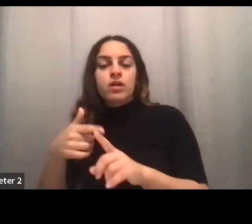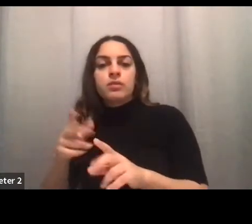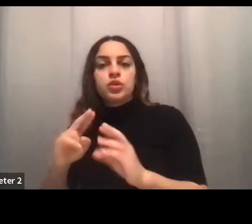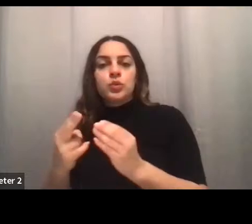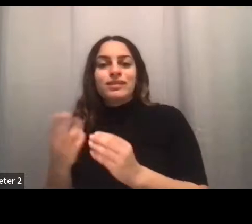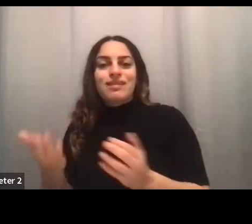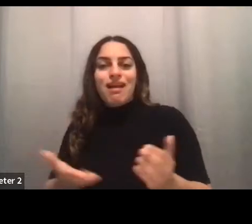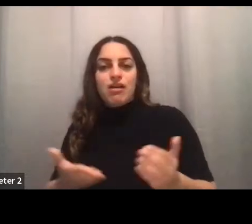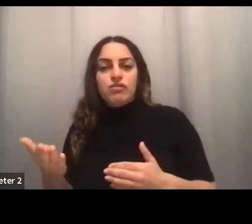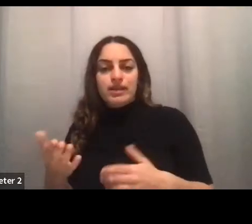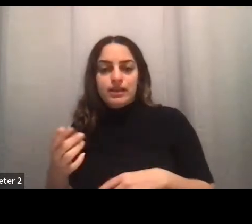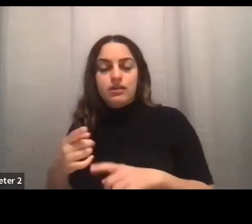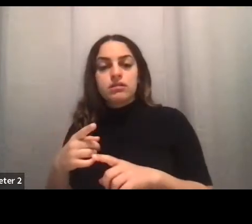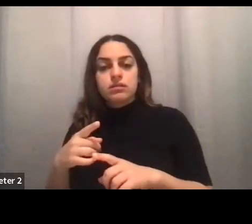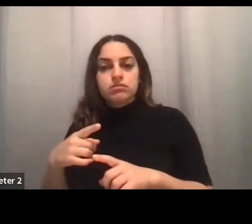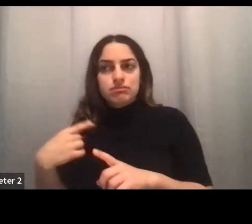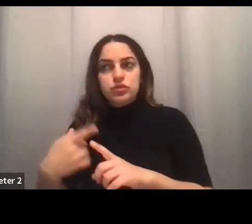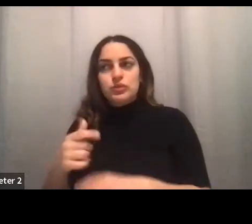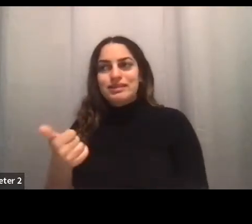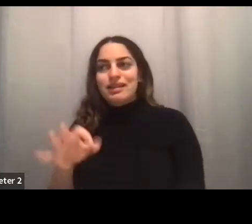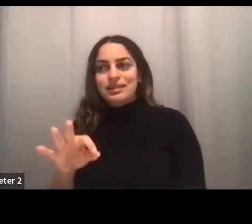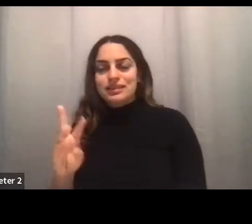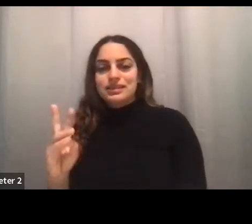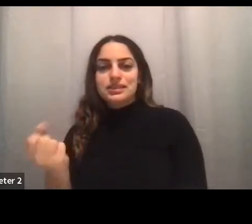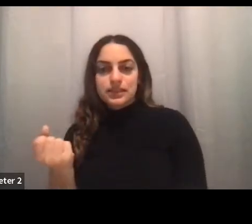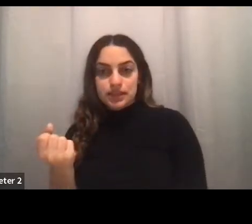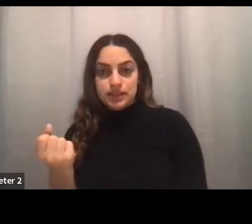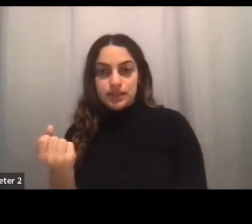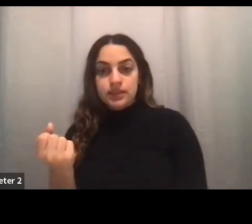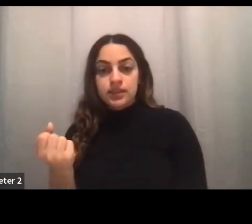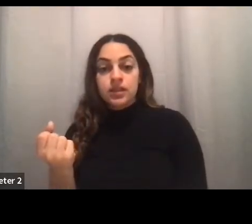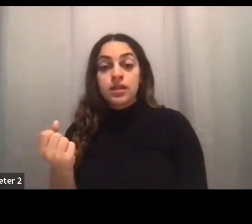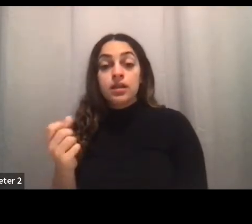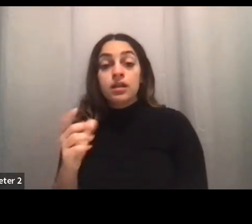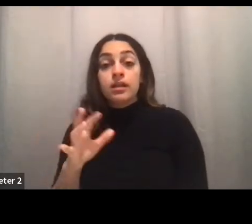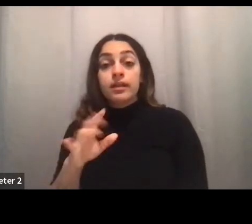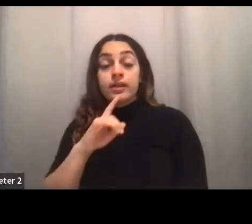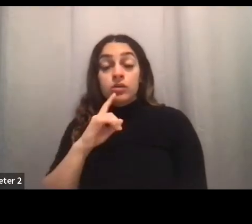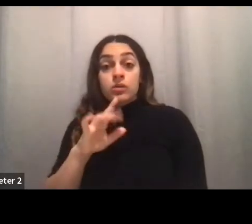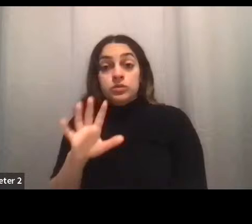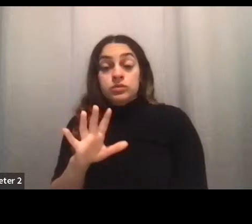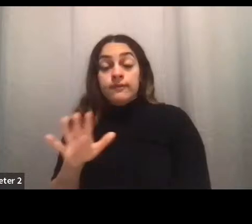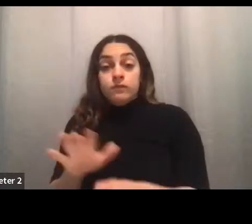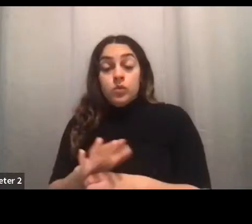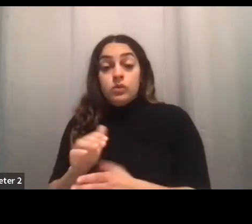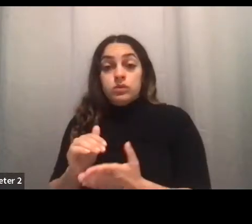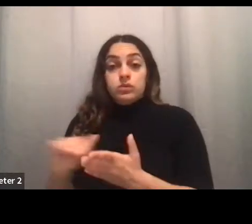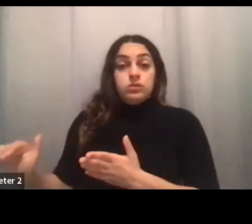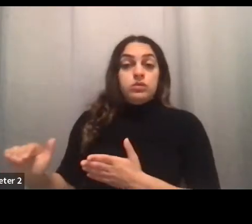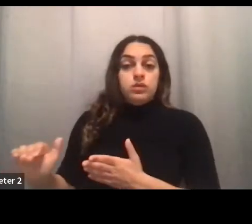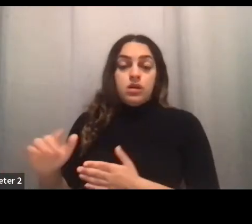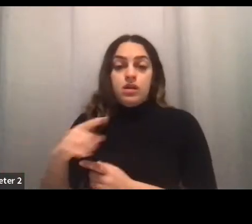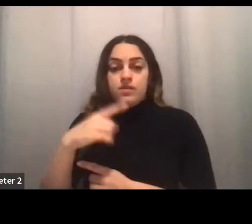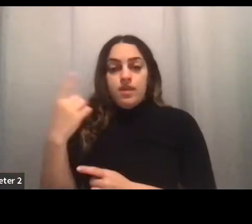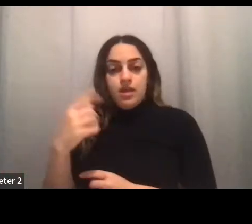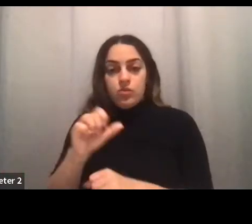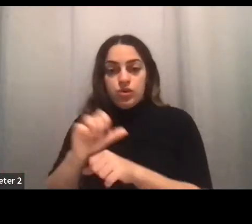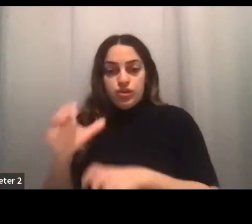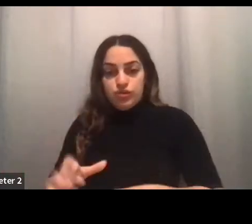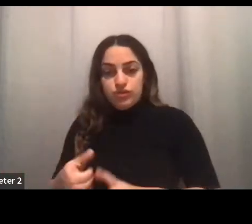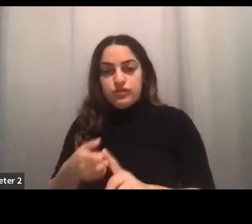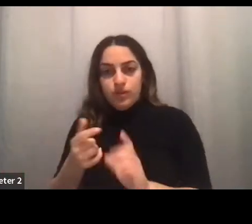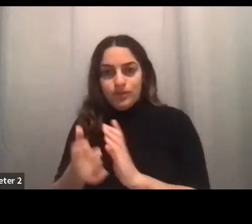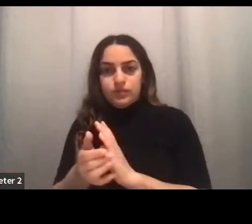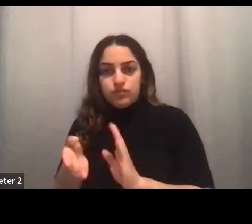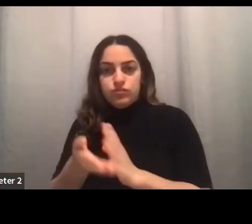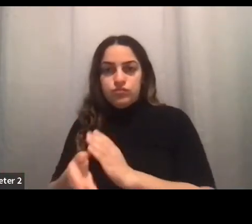1960s the near total exclusion of black workers from skilled construction trades contributed significantly to